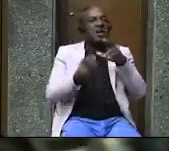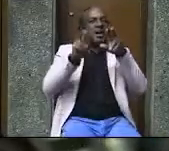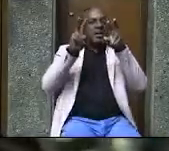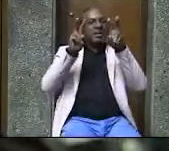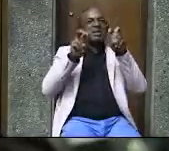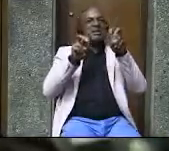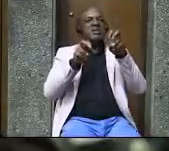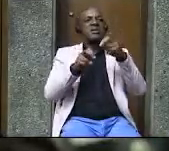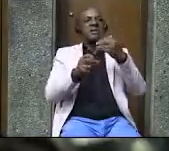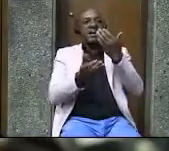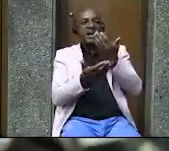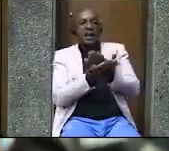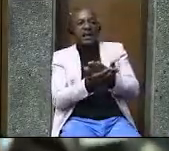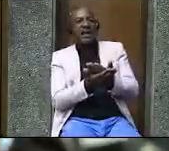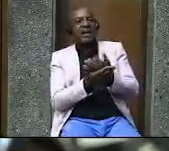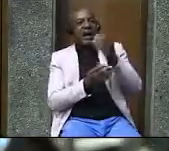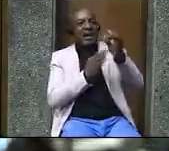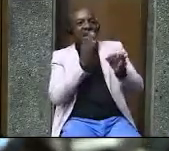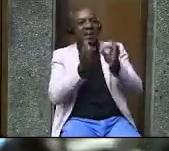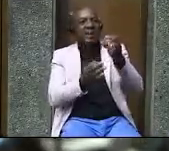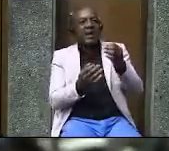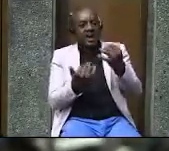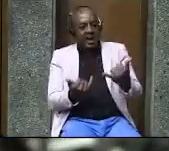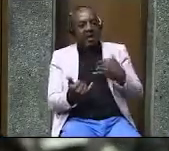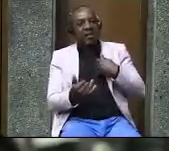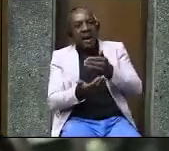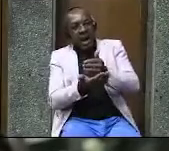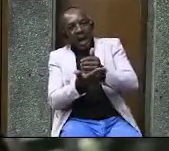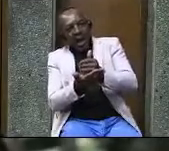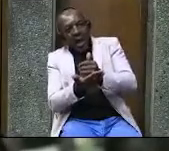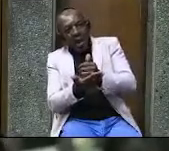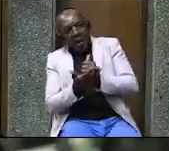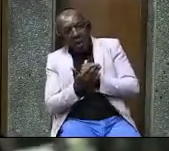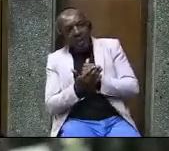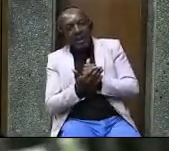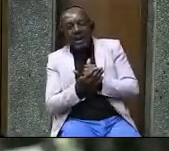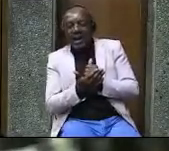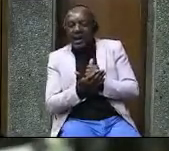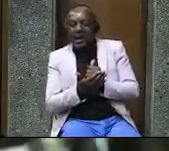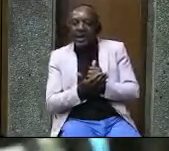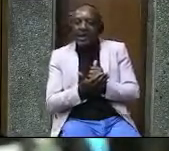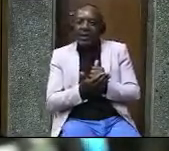now ngicela nje ngoba isikhathi ngeke sibe khona.